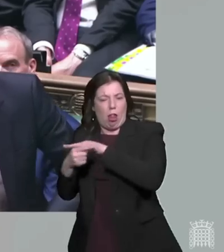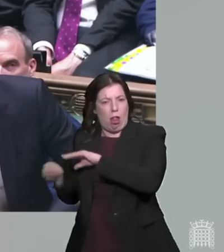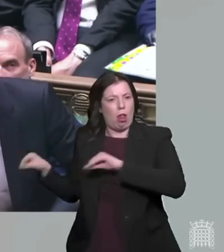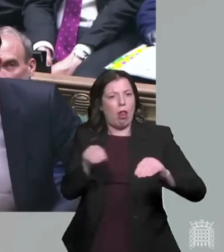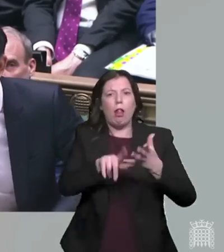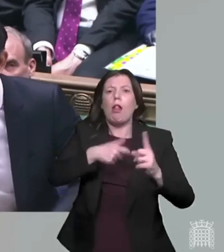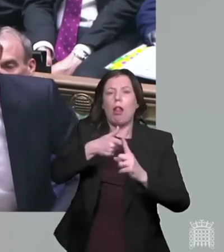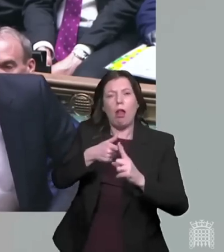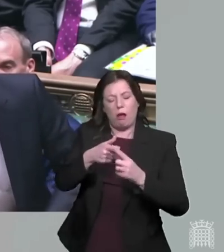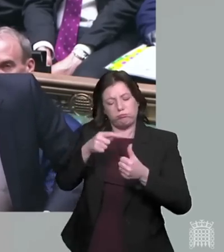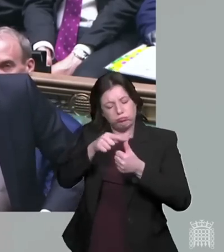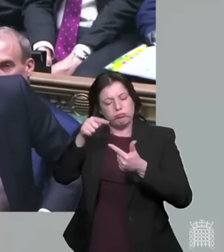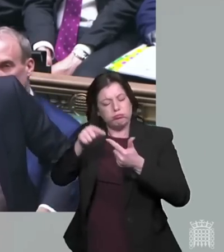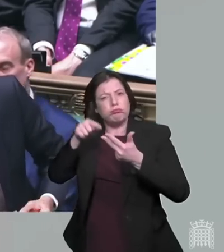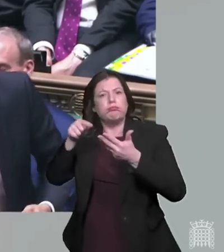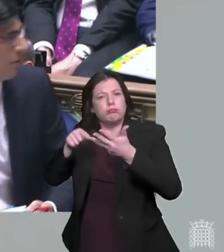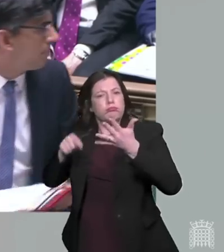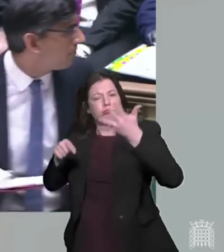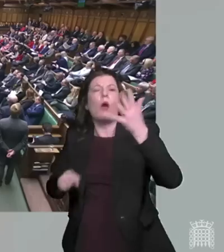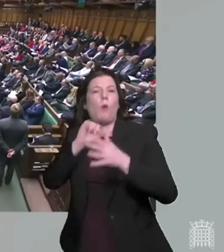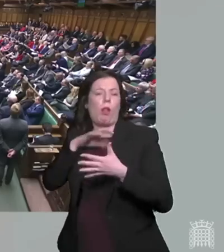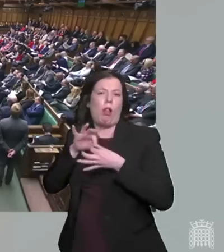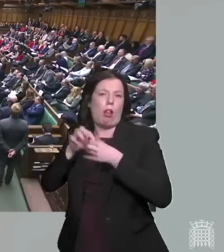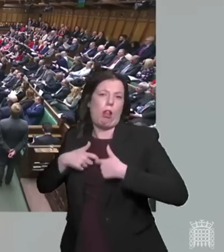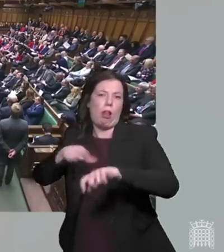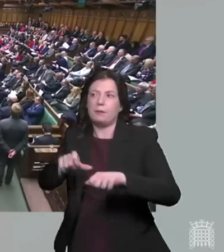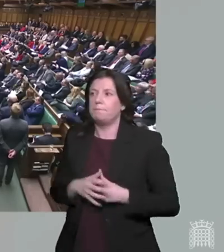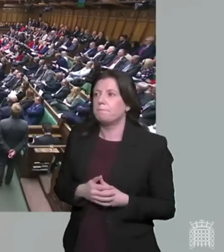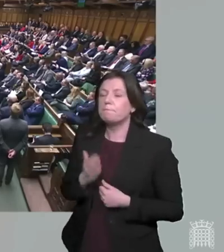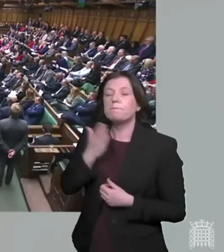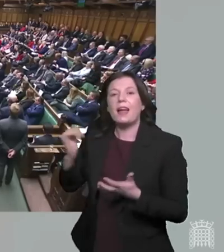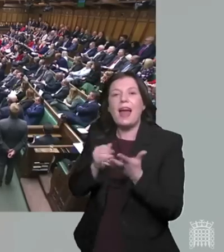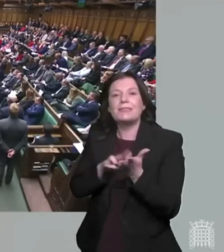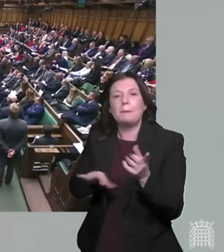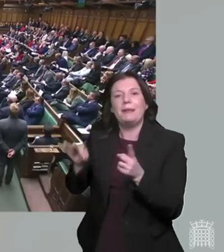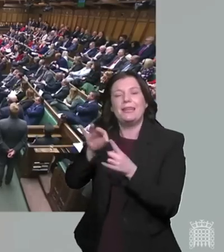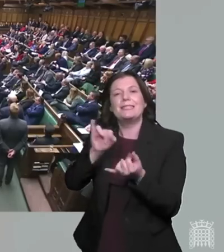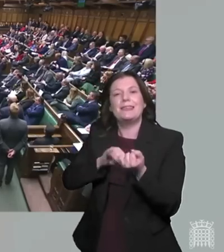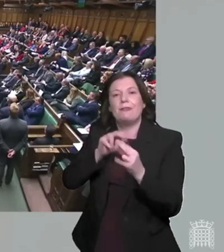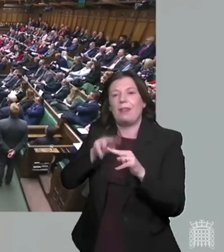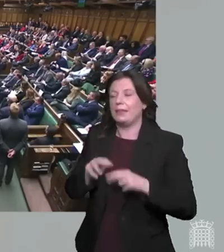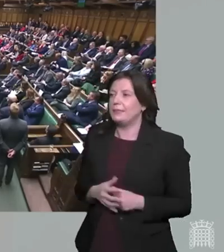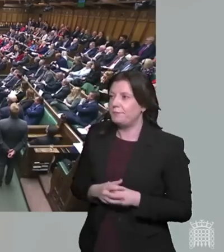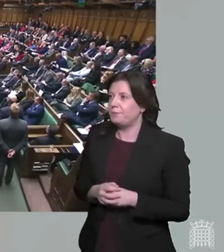discussions and hope we can conclude them productively on a range of different areas. We now come to SNP leader Stephen Flynn.